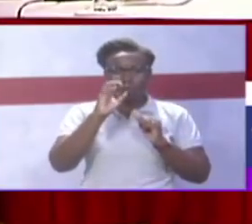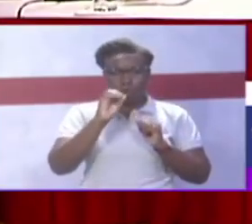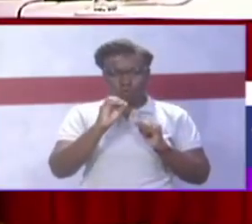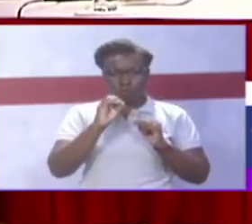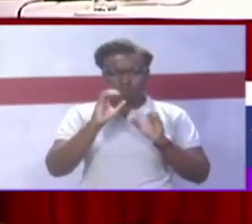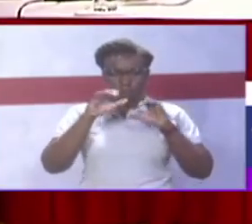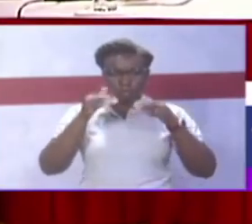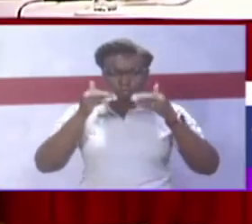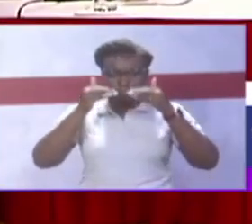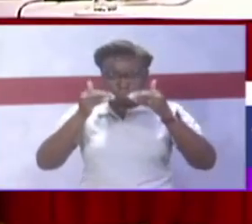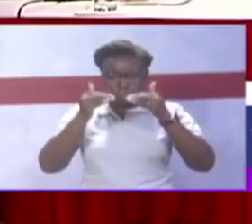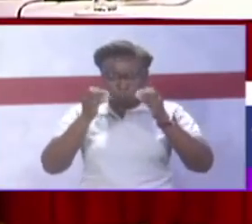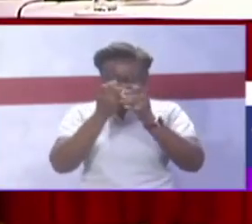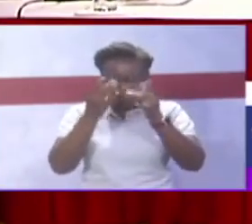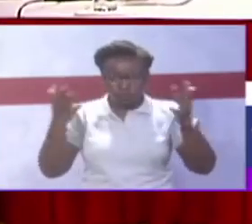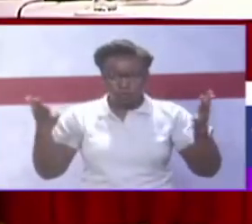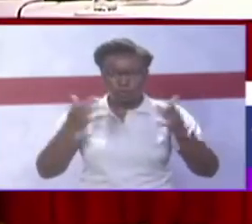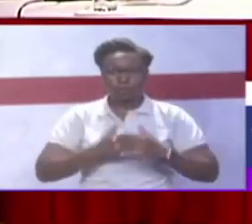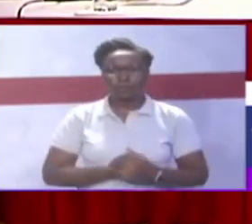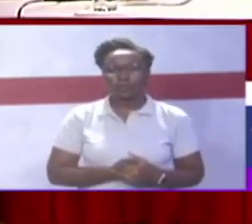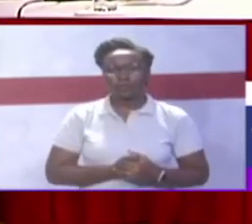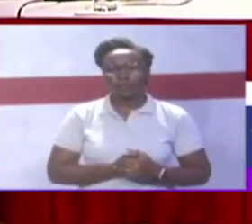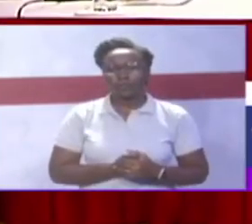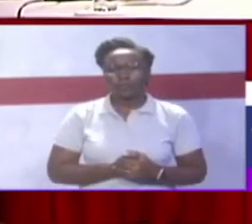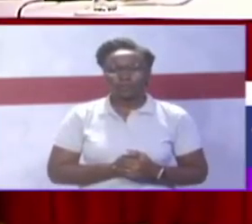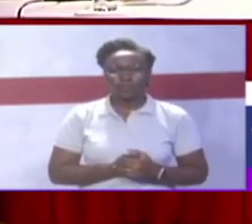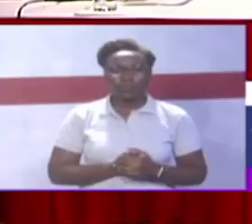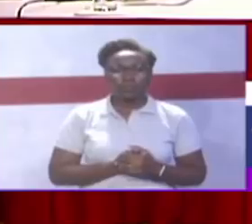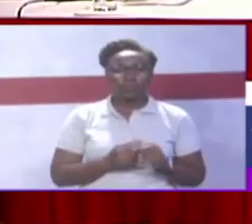Newsday for your 2 questions. Good morning.